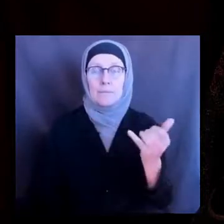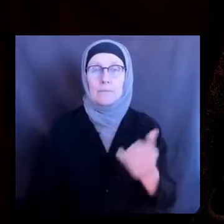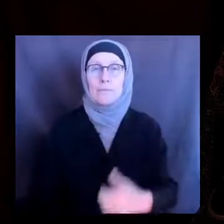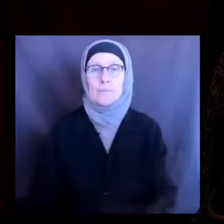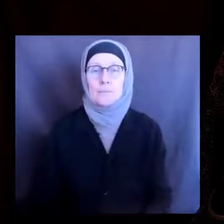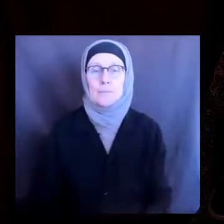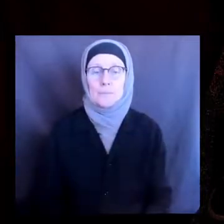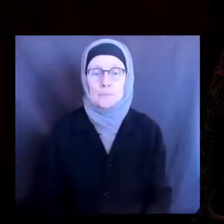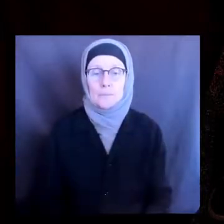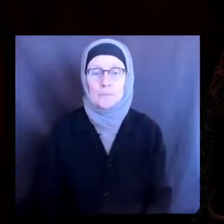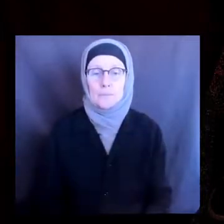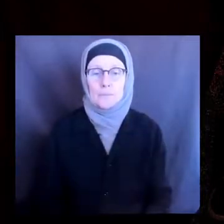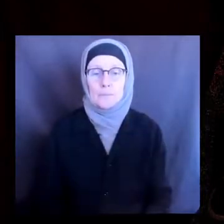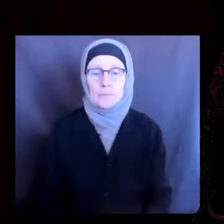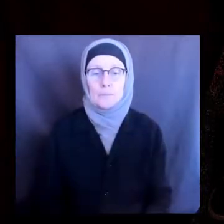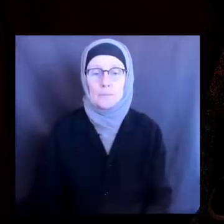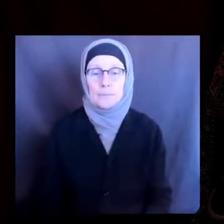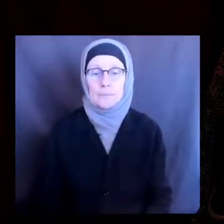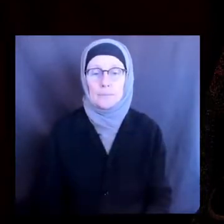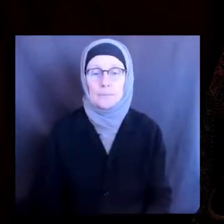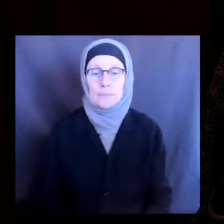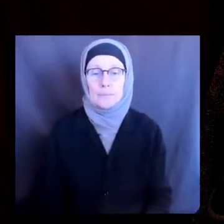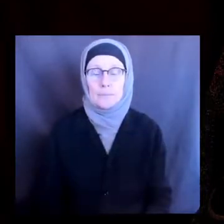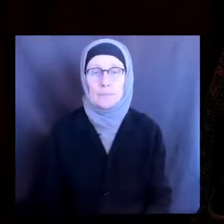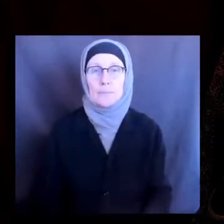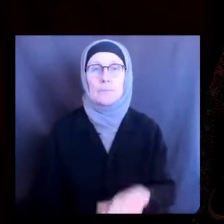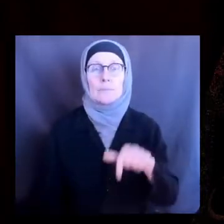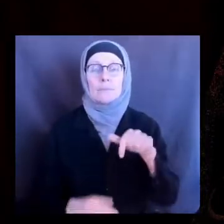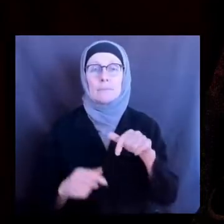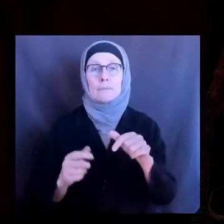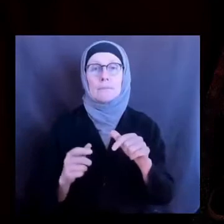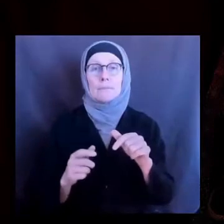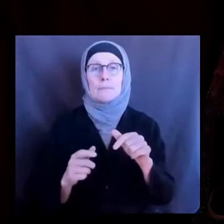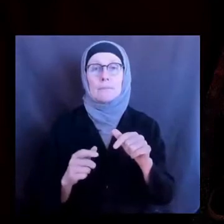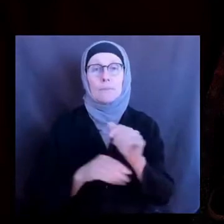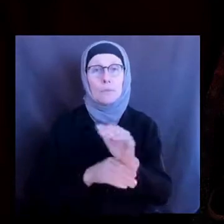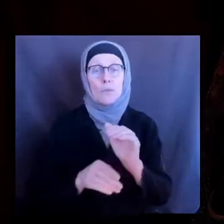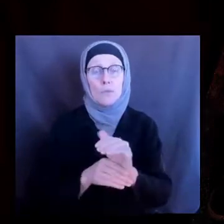that the Yazidi forces, although they call themselves Muslims,